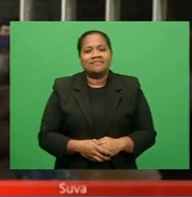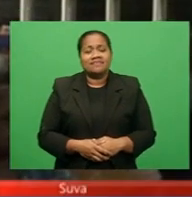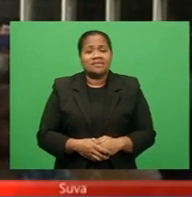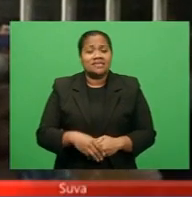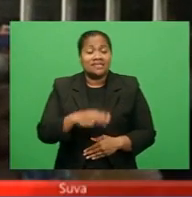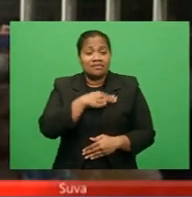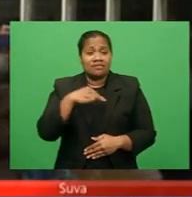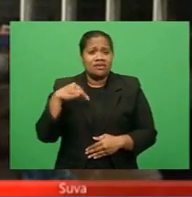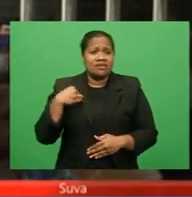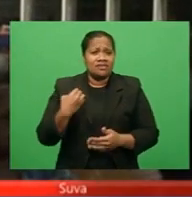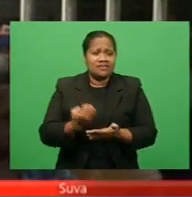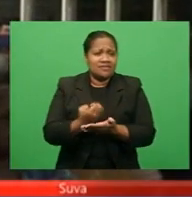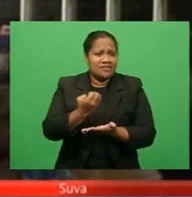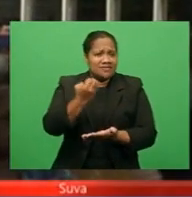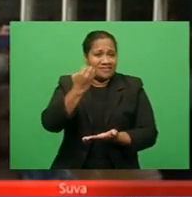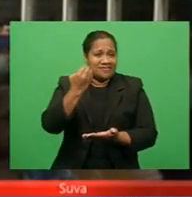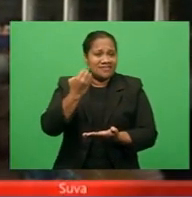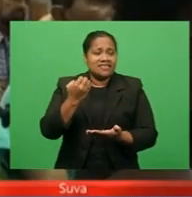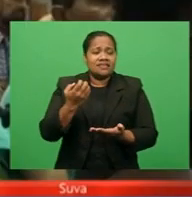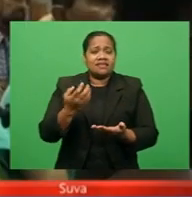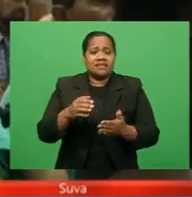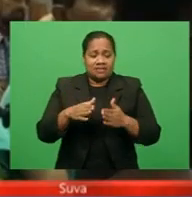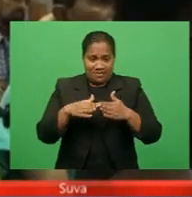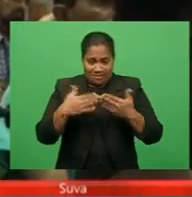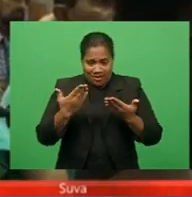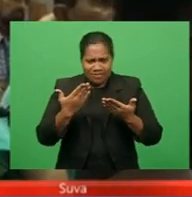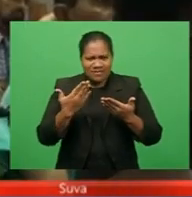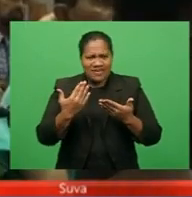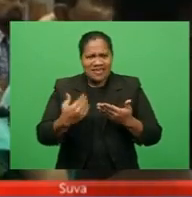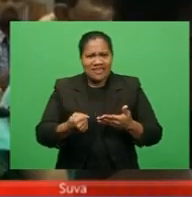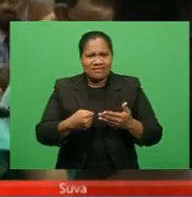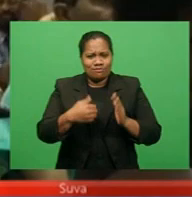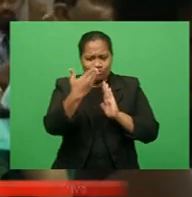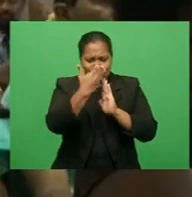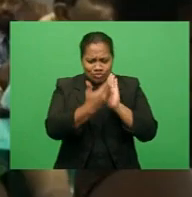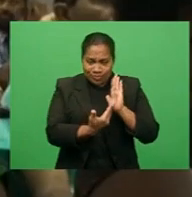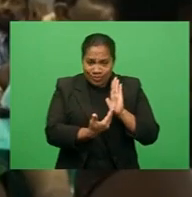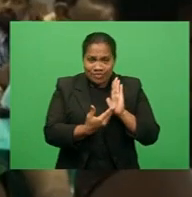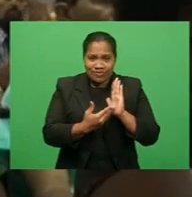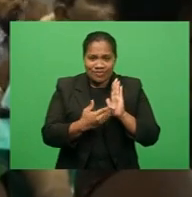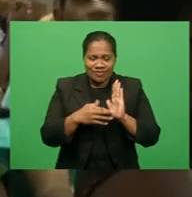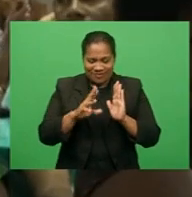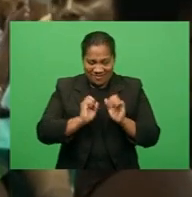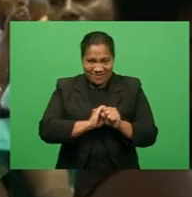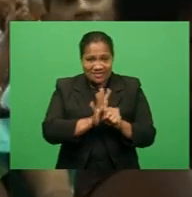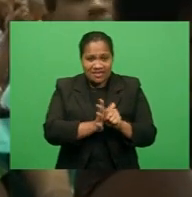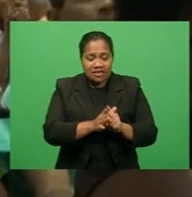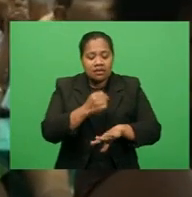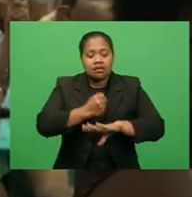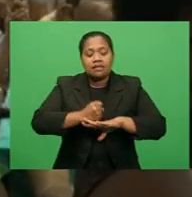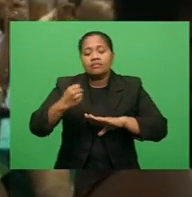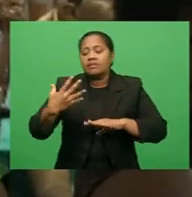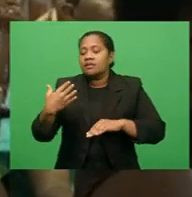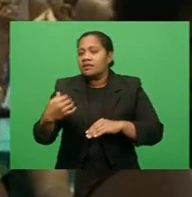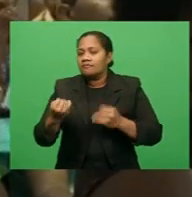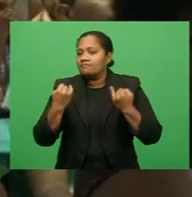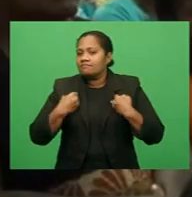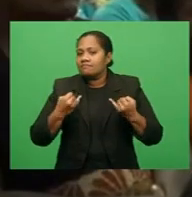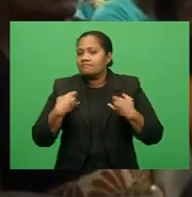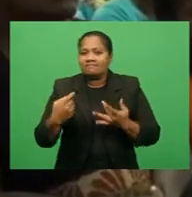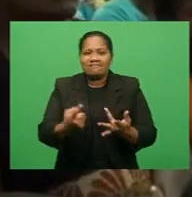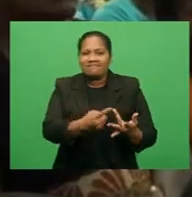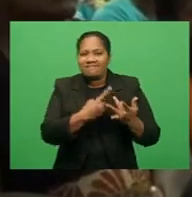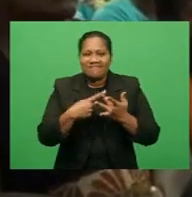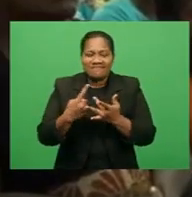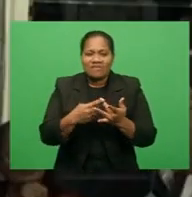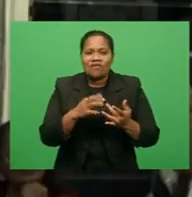for Economy highlights that while the measures are still in place to contain COVID-19, the government has implemented a number of incentives for the